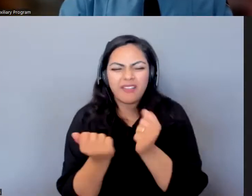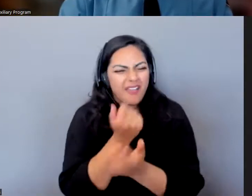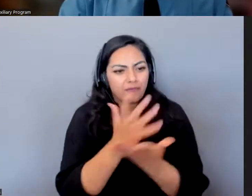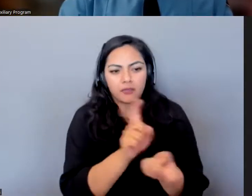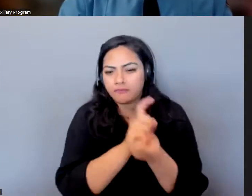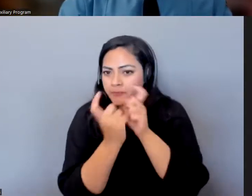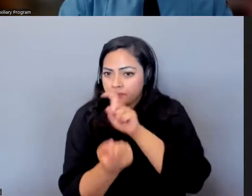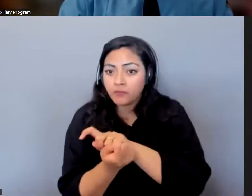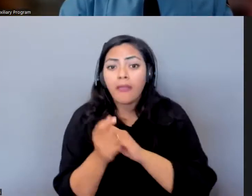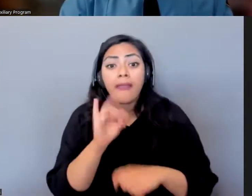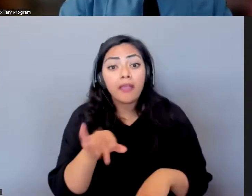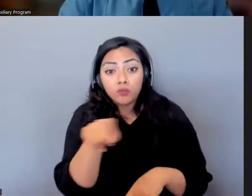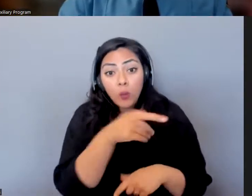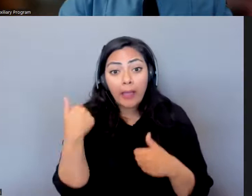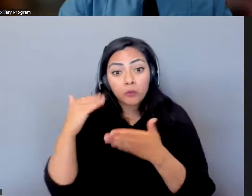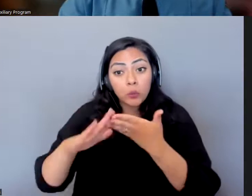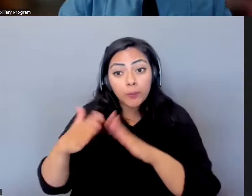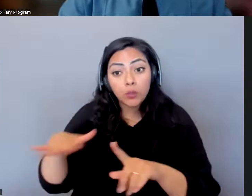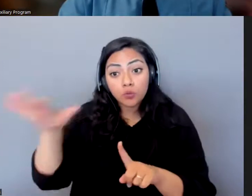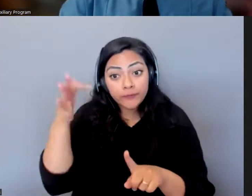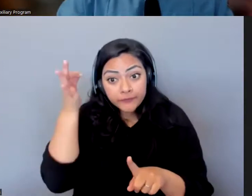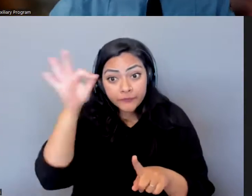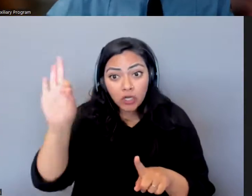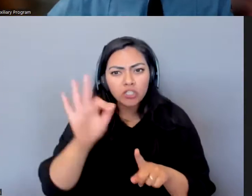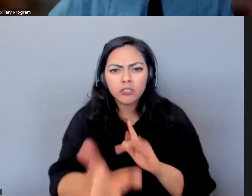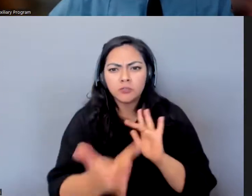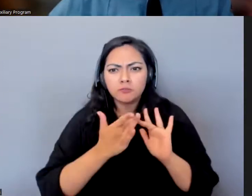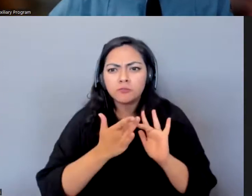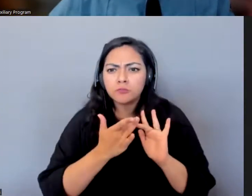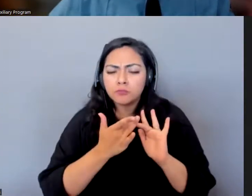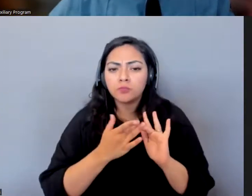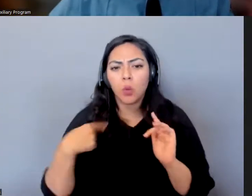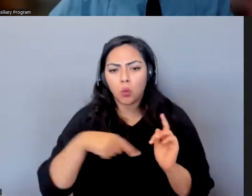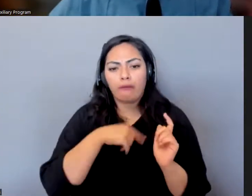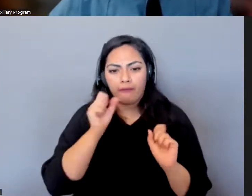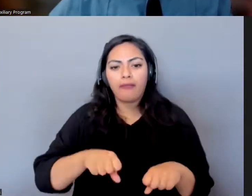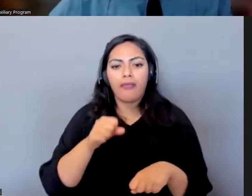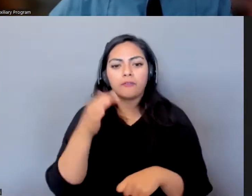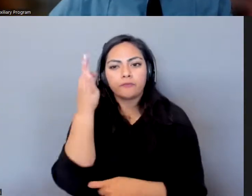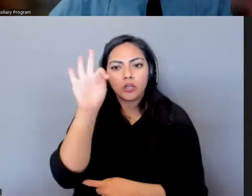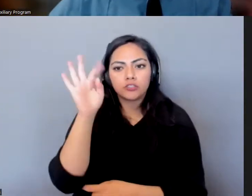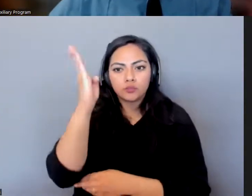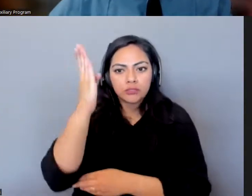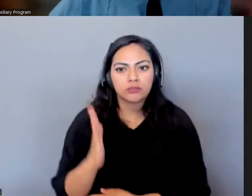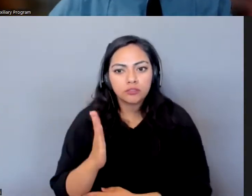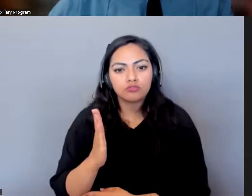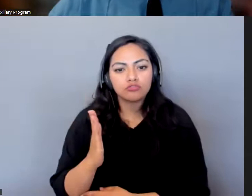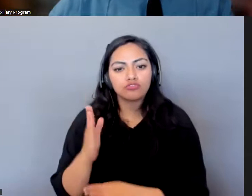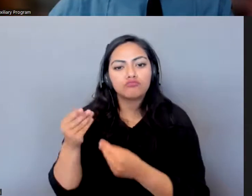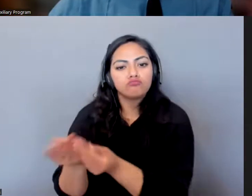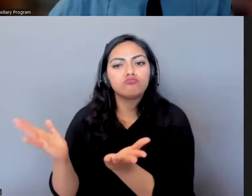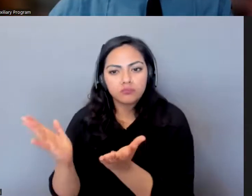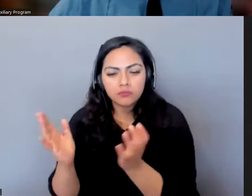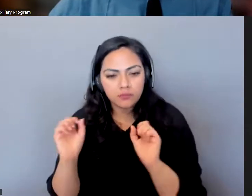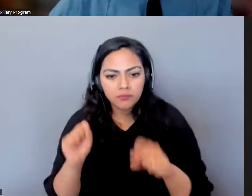provide a French presentation. No problem at all. That's great to know, Steve. I know we've had requests for that. So I will follow up after